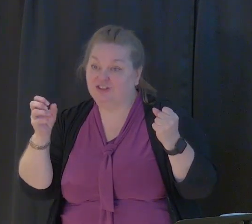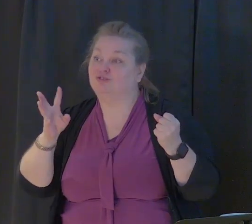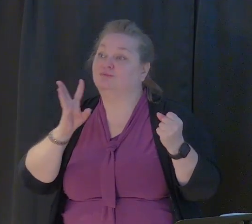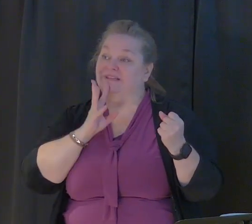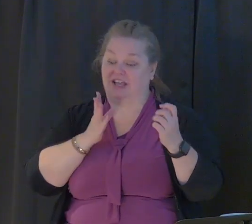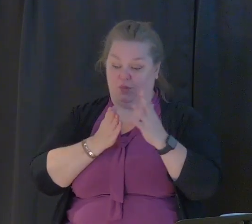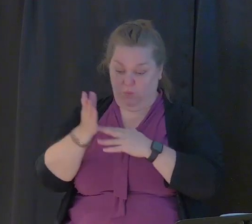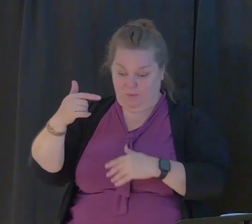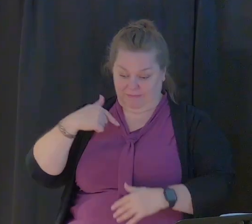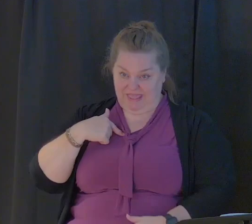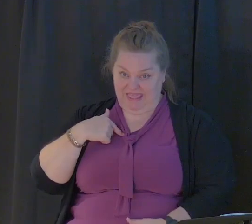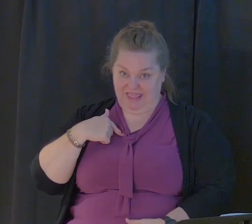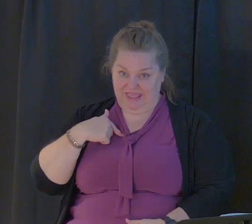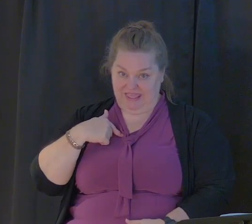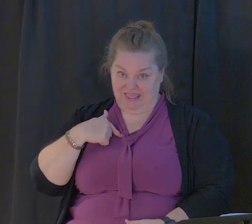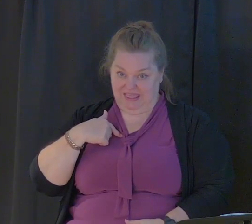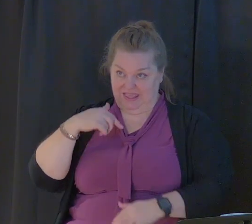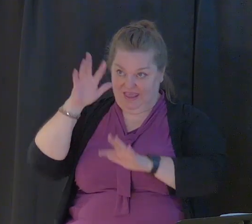me.